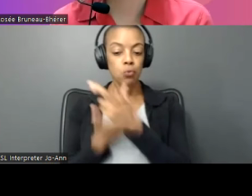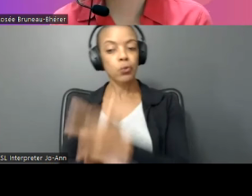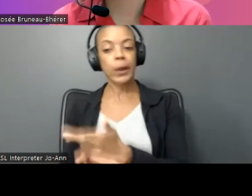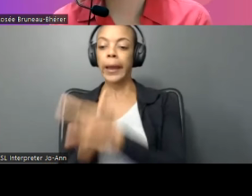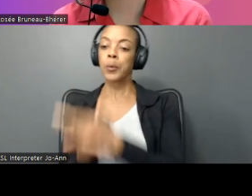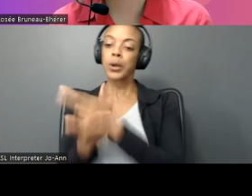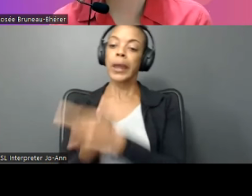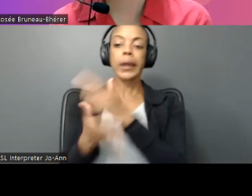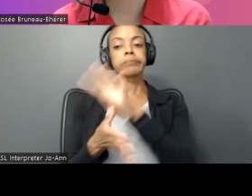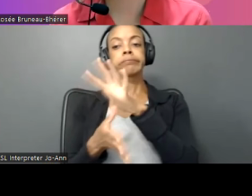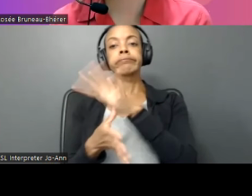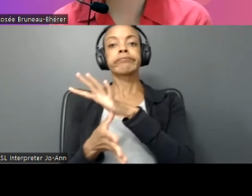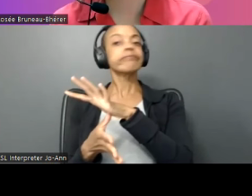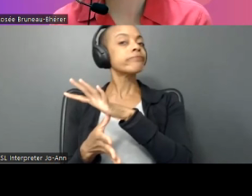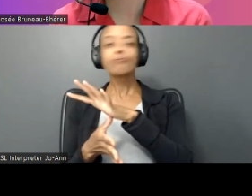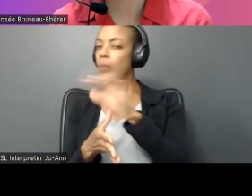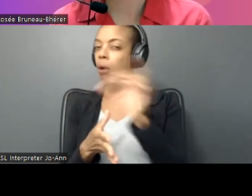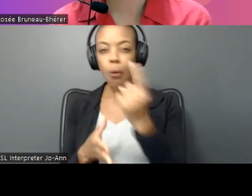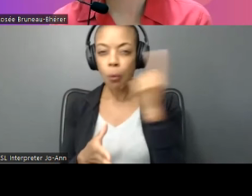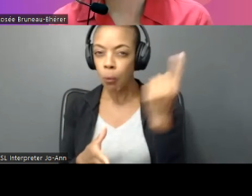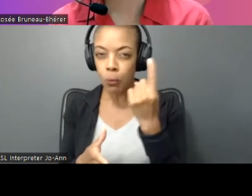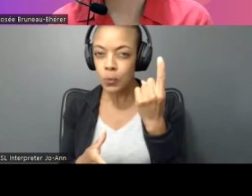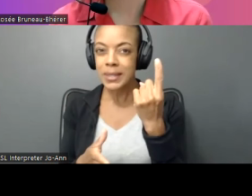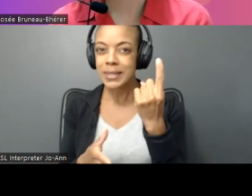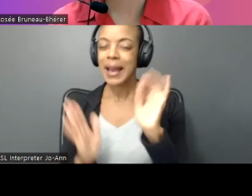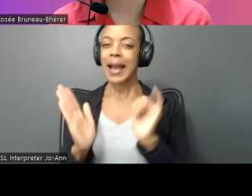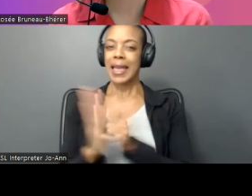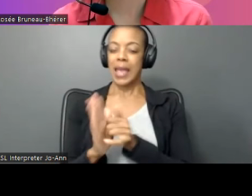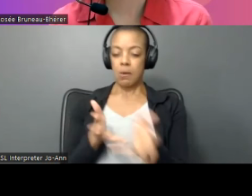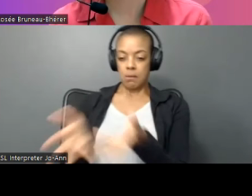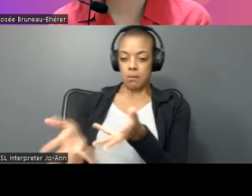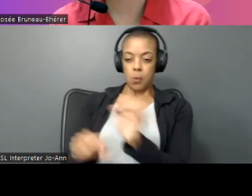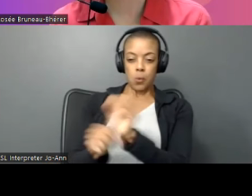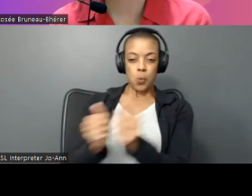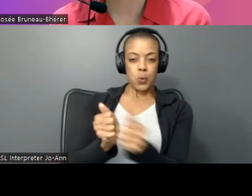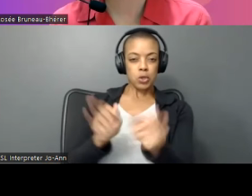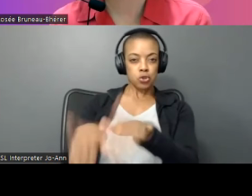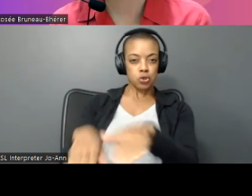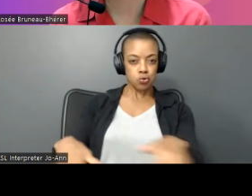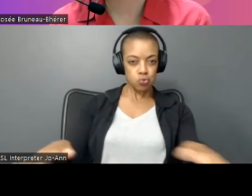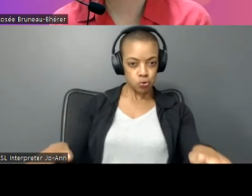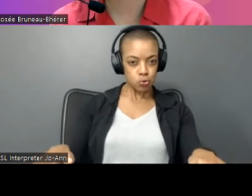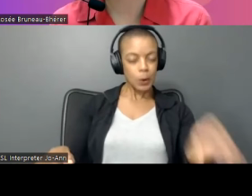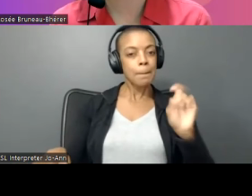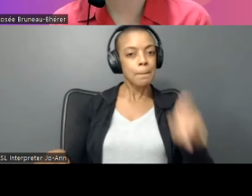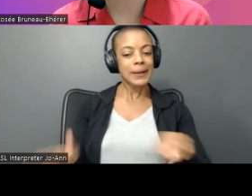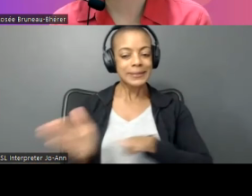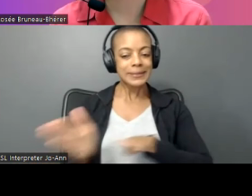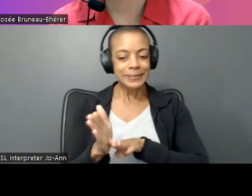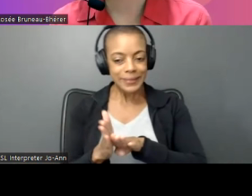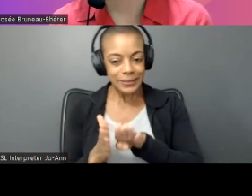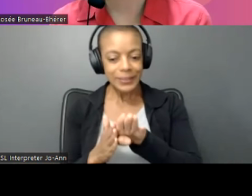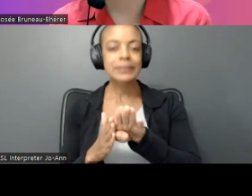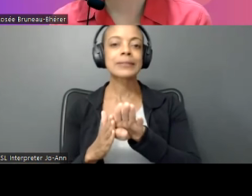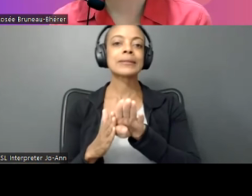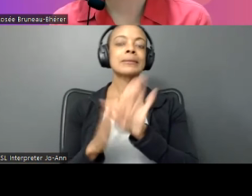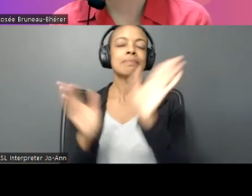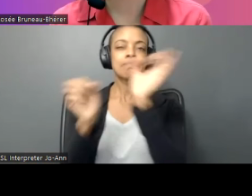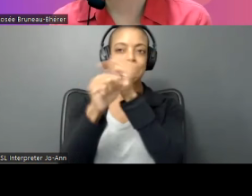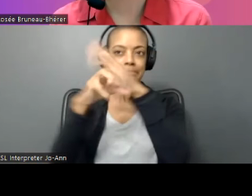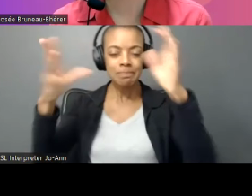but in the way that we work with children, we need to develop a vision of a